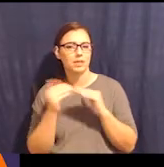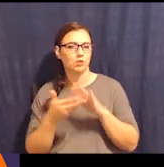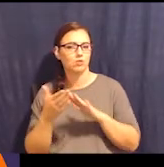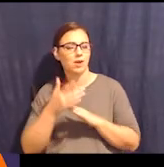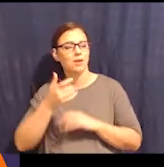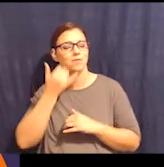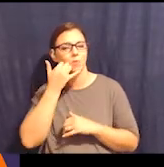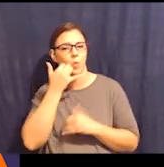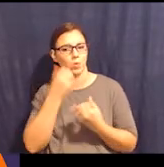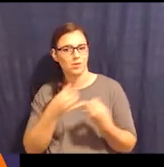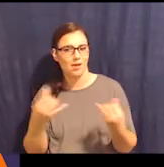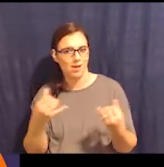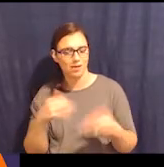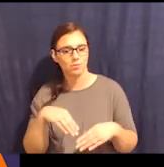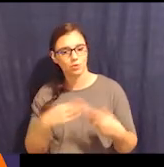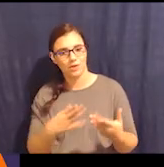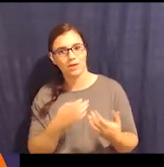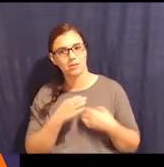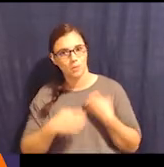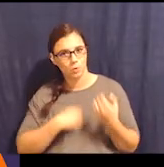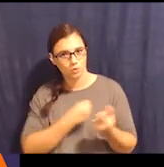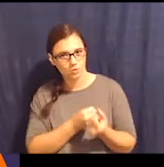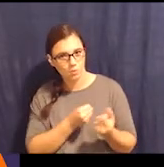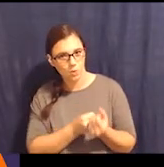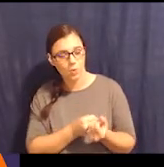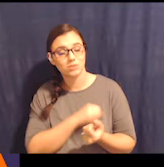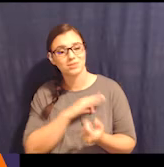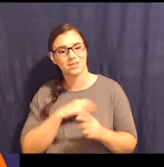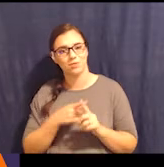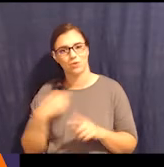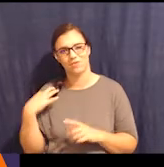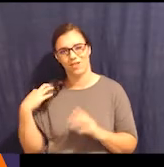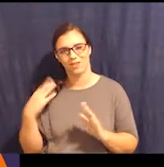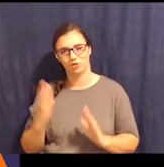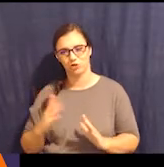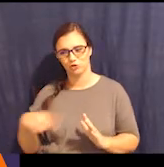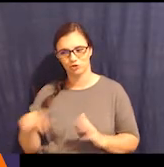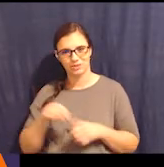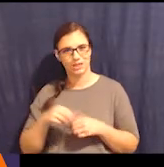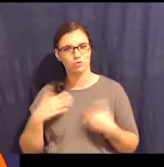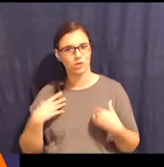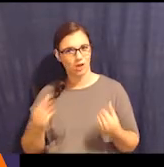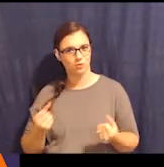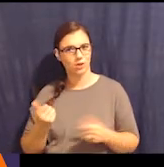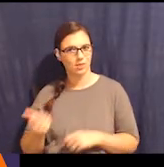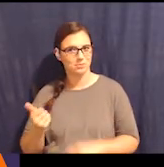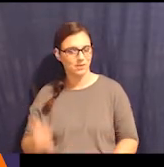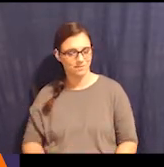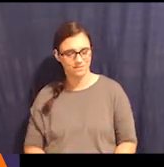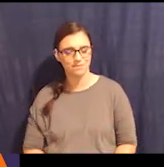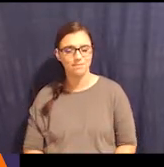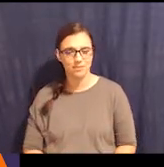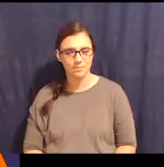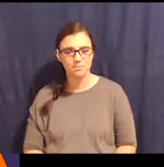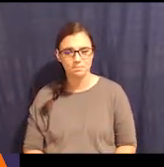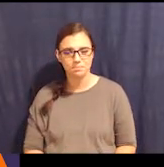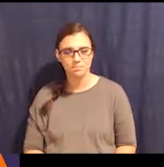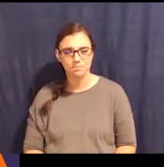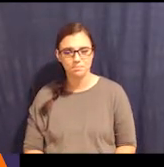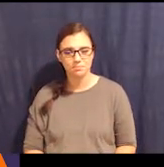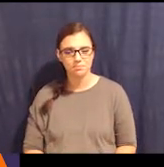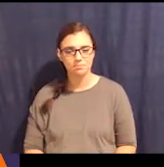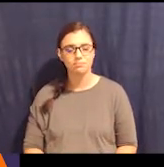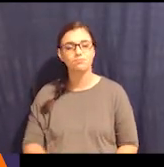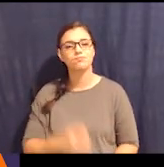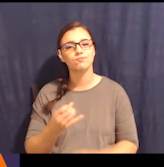by volunteers who are in recovery themselves. Finally, they offer overnight respite stays for residents of